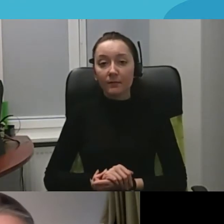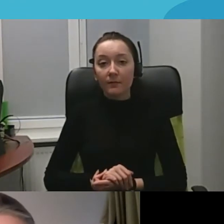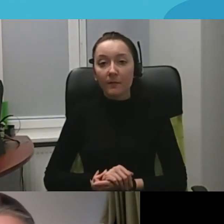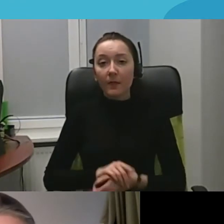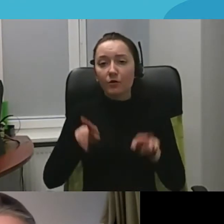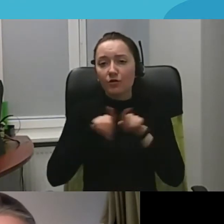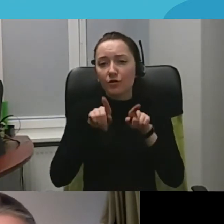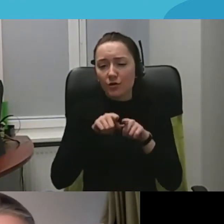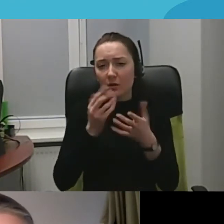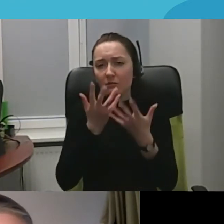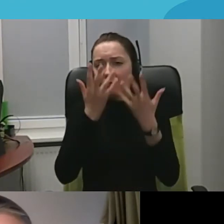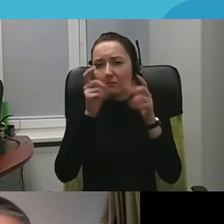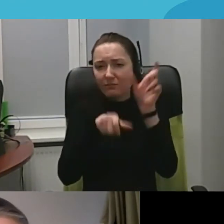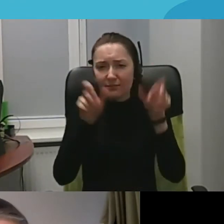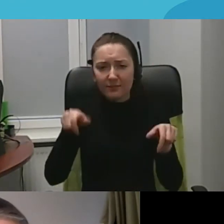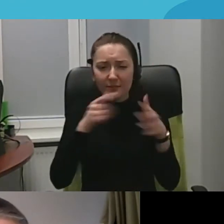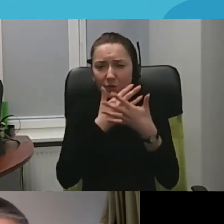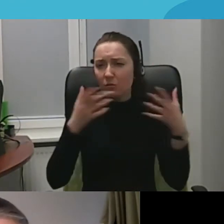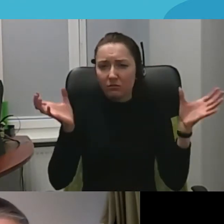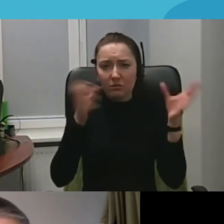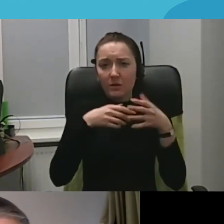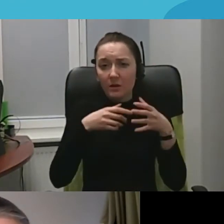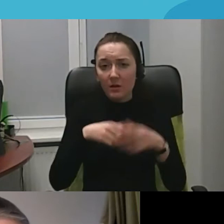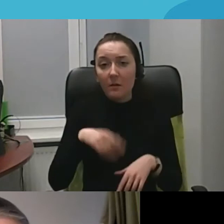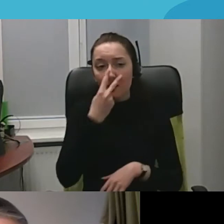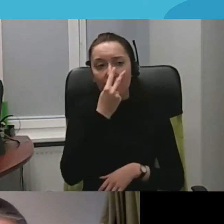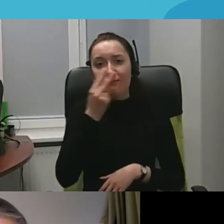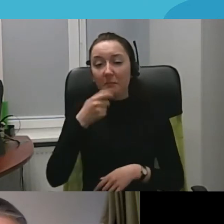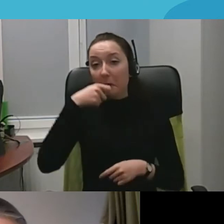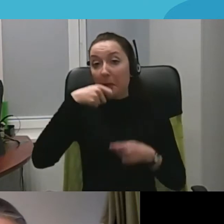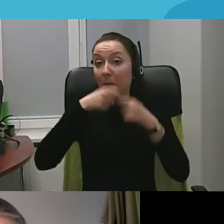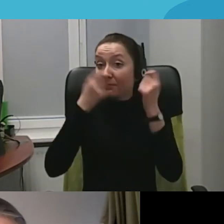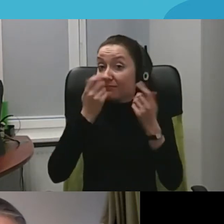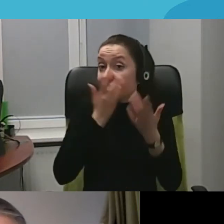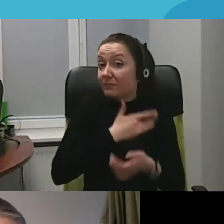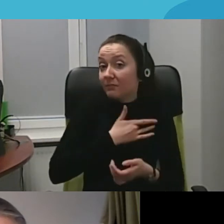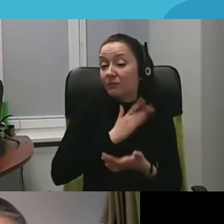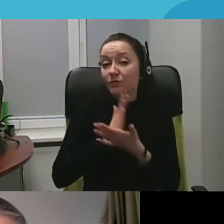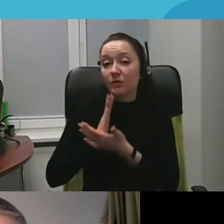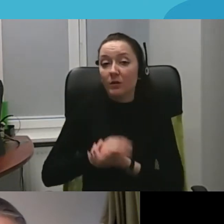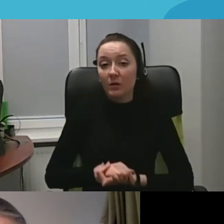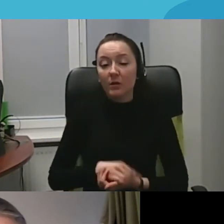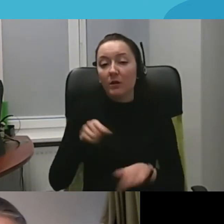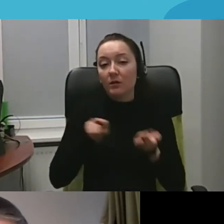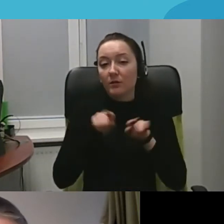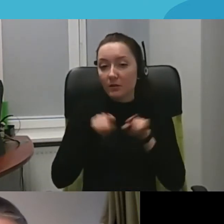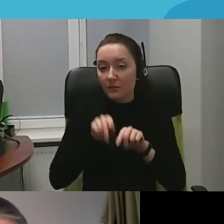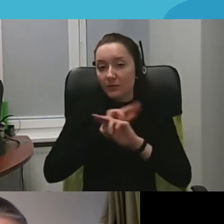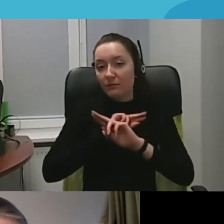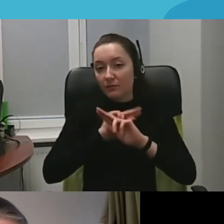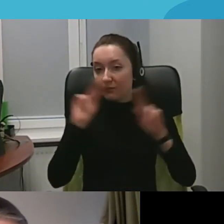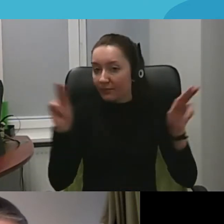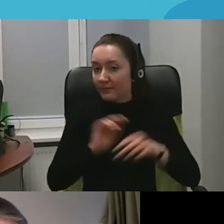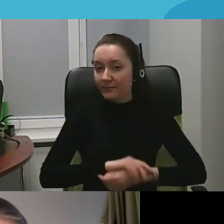breaching the Code of Conduct. And finally, I can seek, receive, examine, and act on information from all